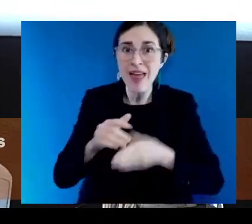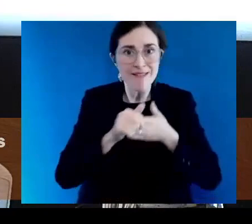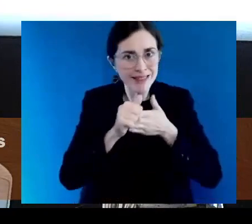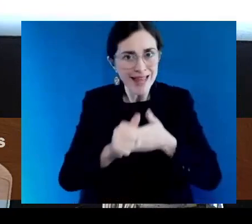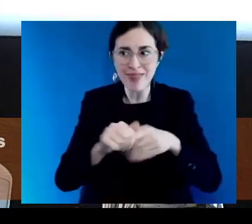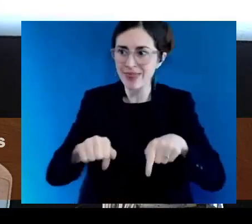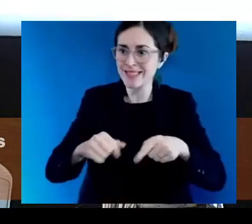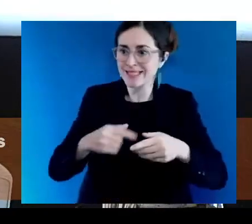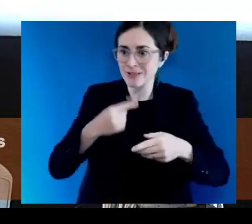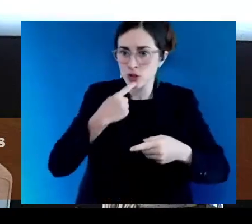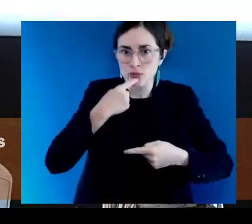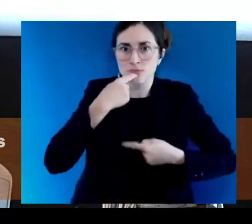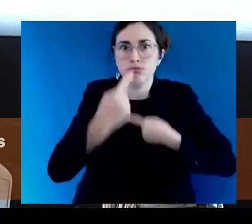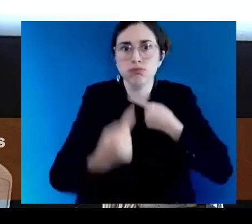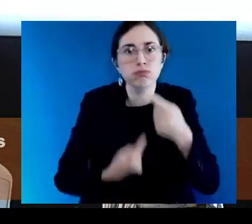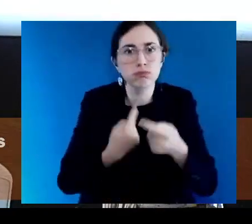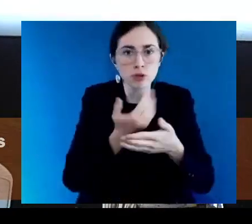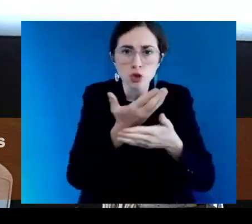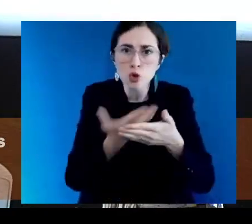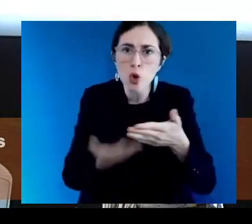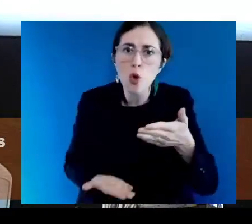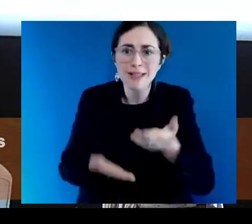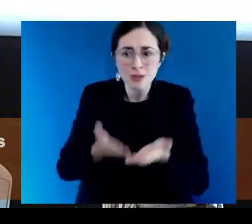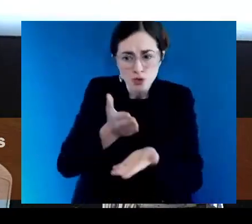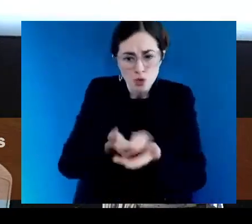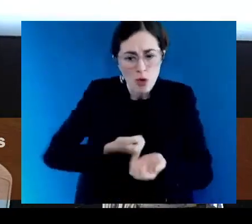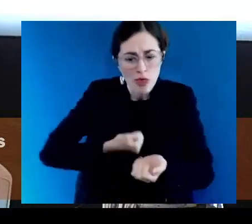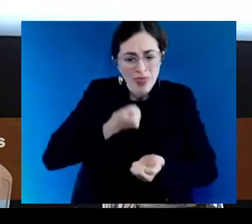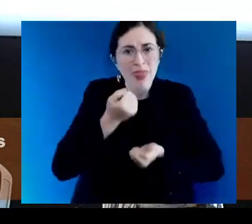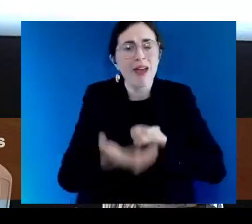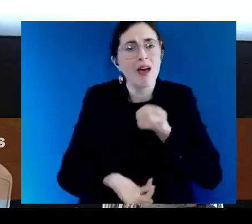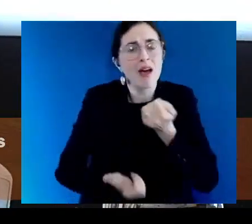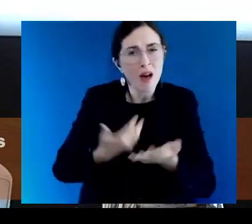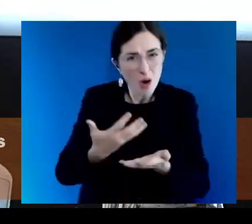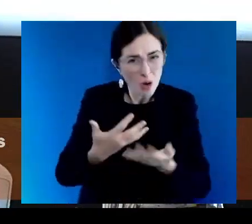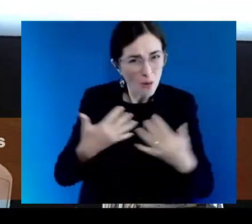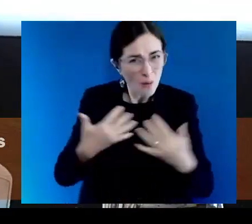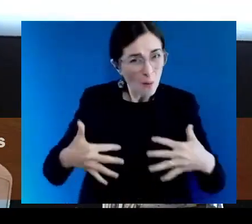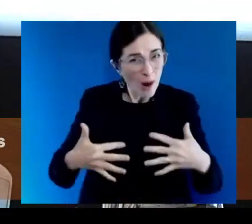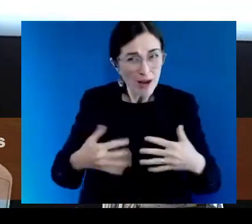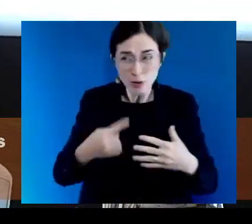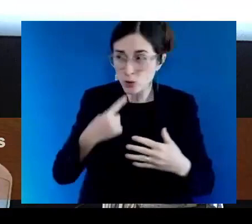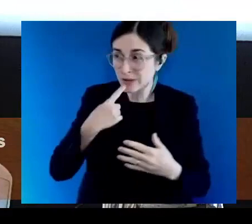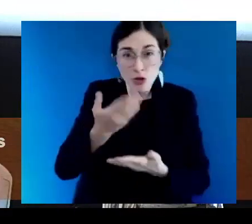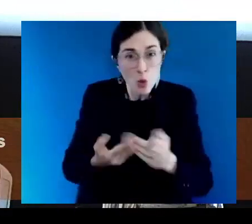historical and ongoing injustices experienced by First Peoples in Victoria.